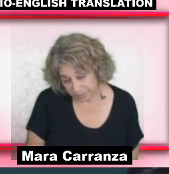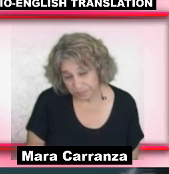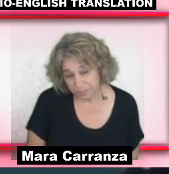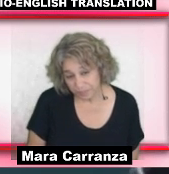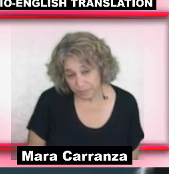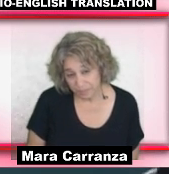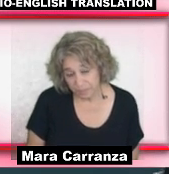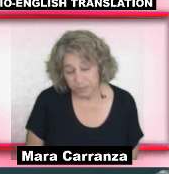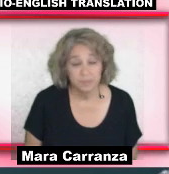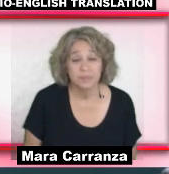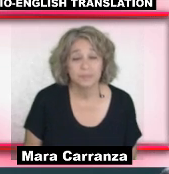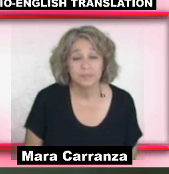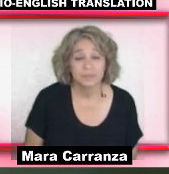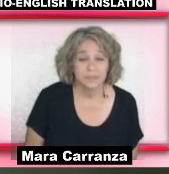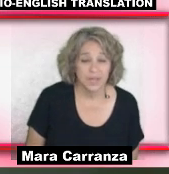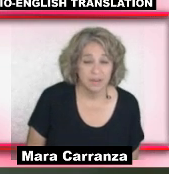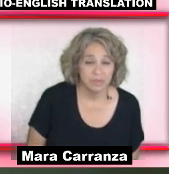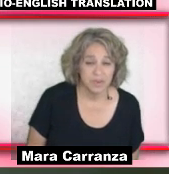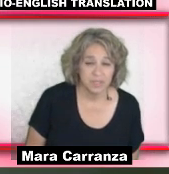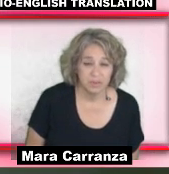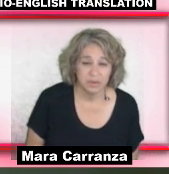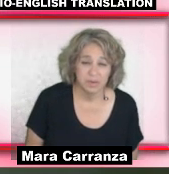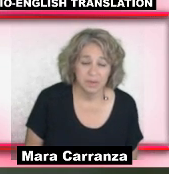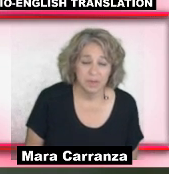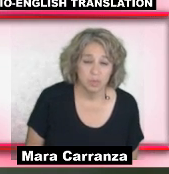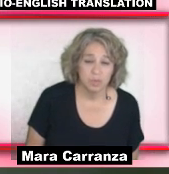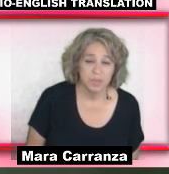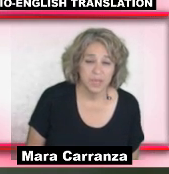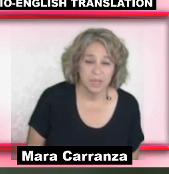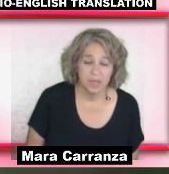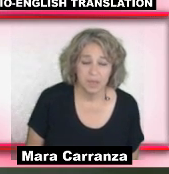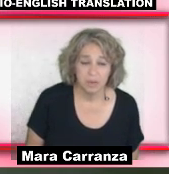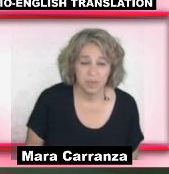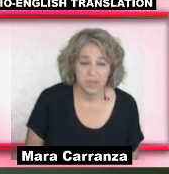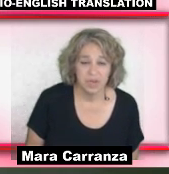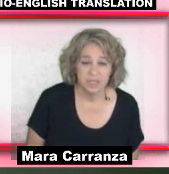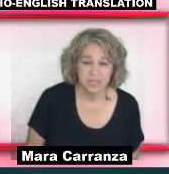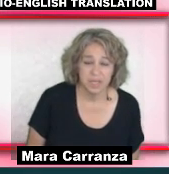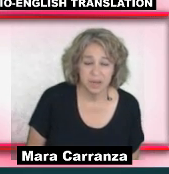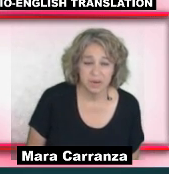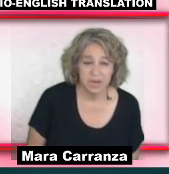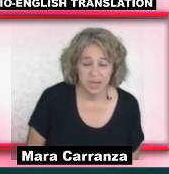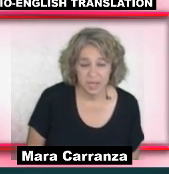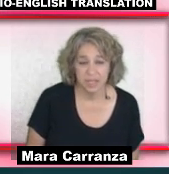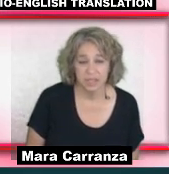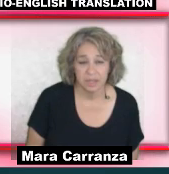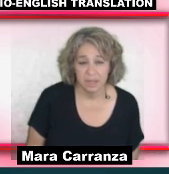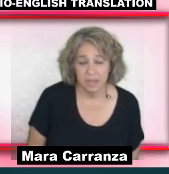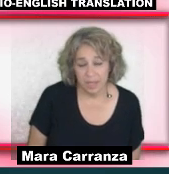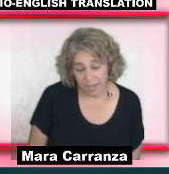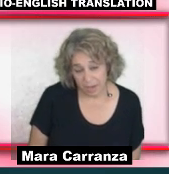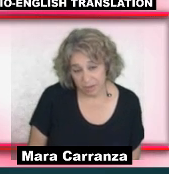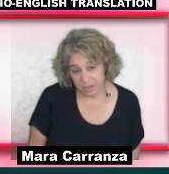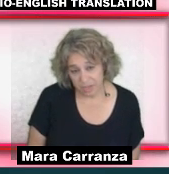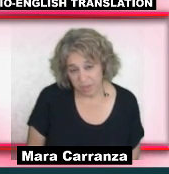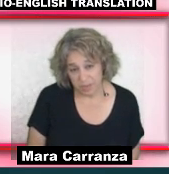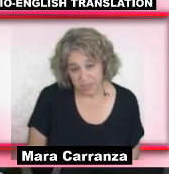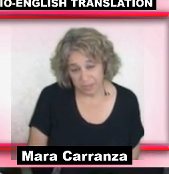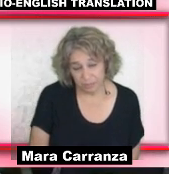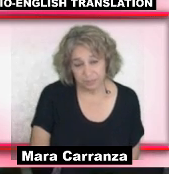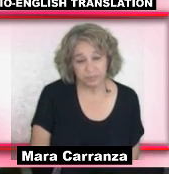Y, Fonatur, and Fonatur ustedes, with you guys here todos in esos compromisos. And all